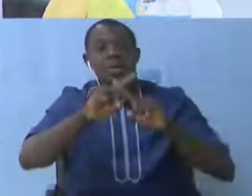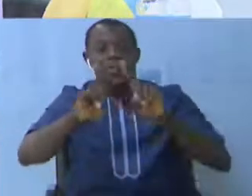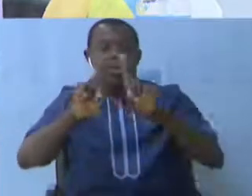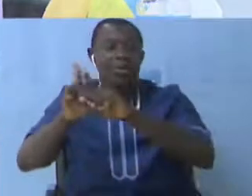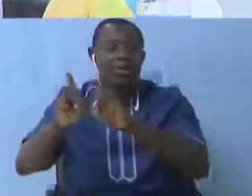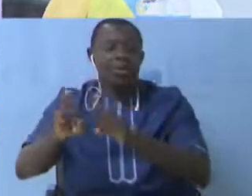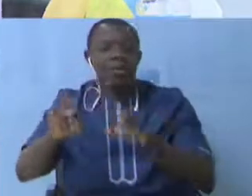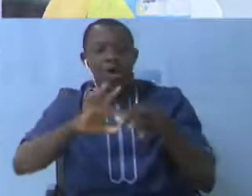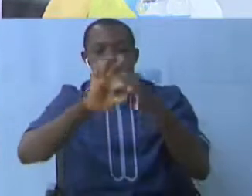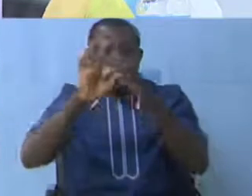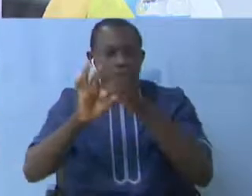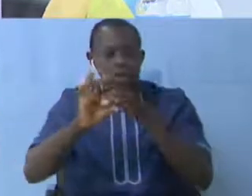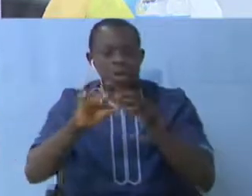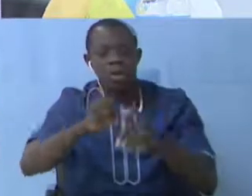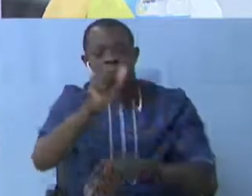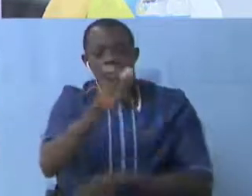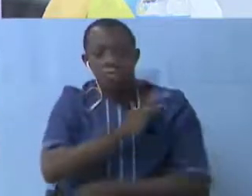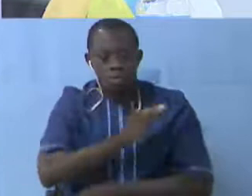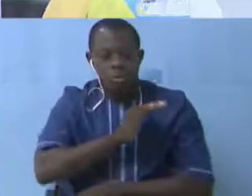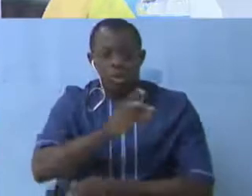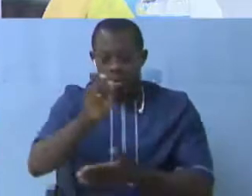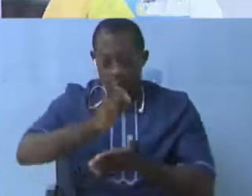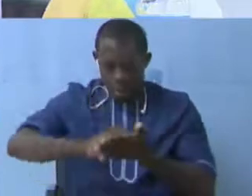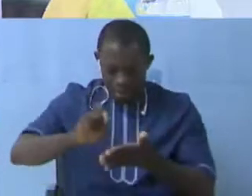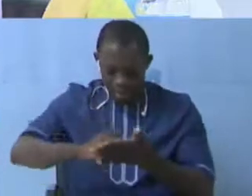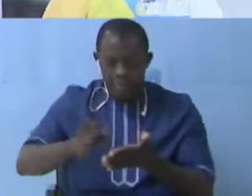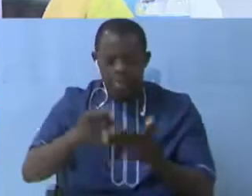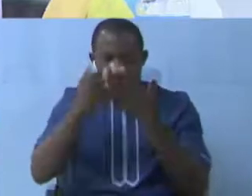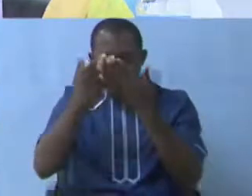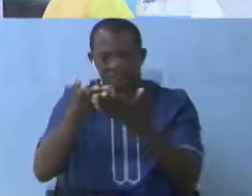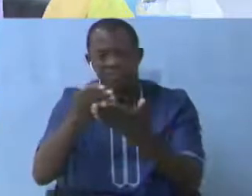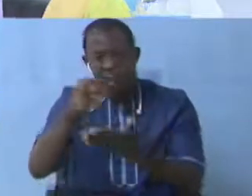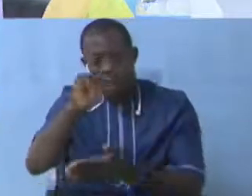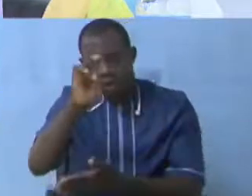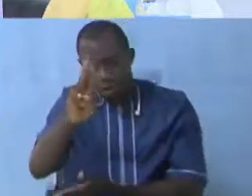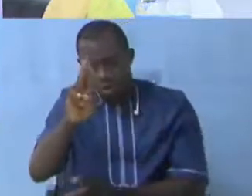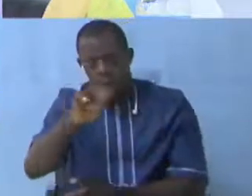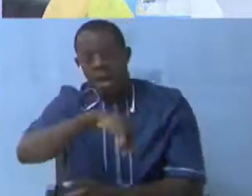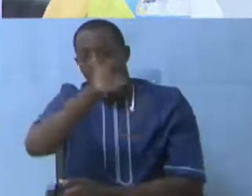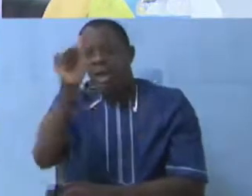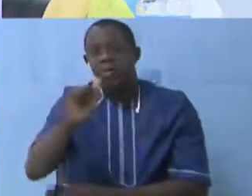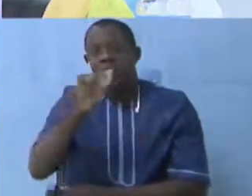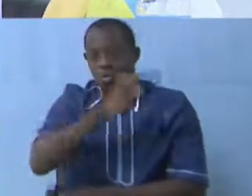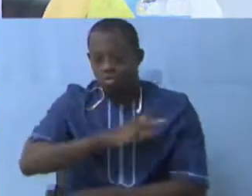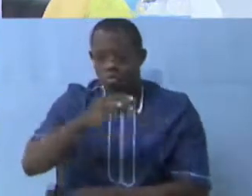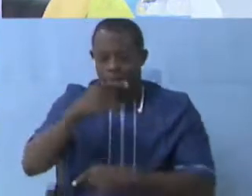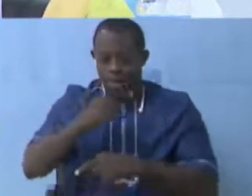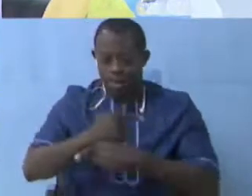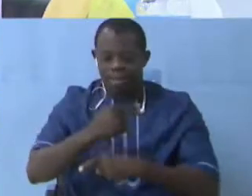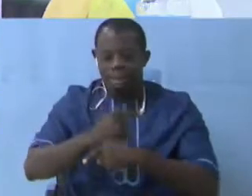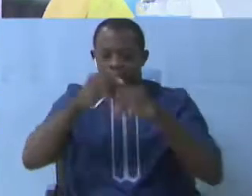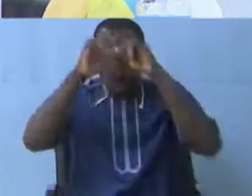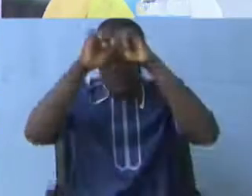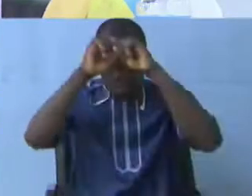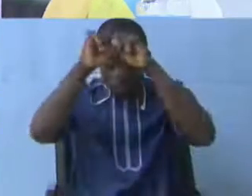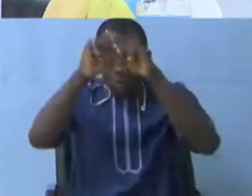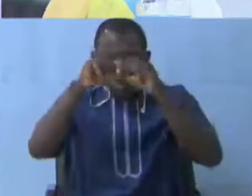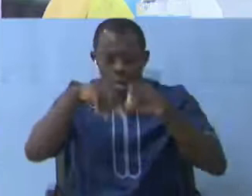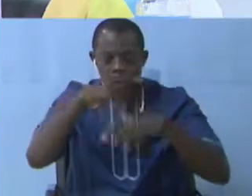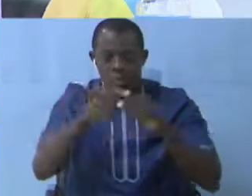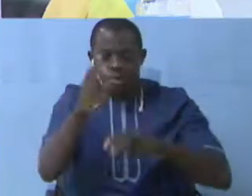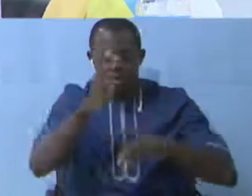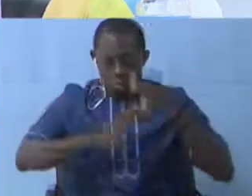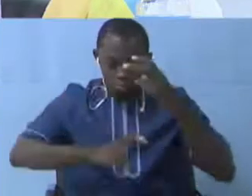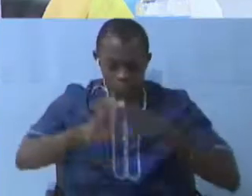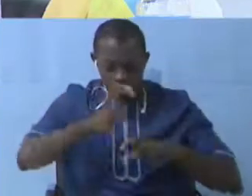write to the Gambia government to ask for the resolution of those cases, but also for the revision of